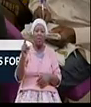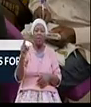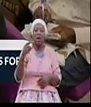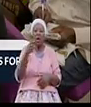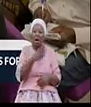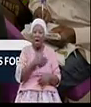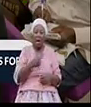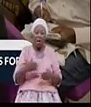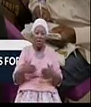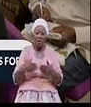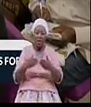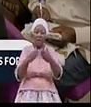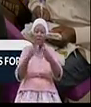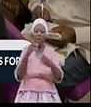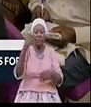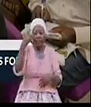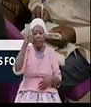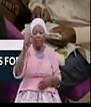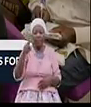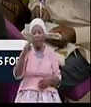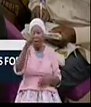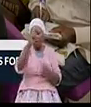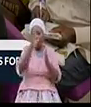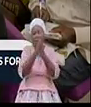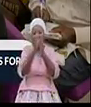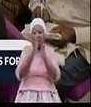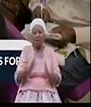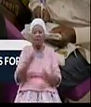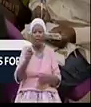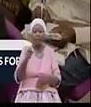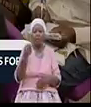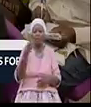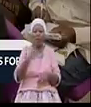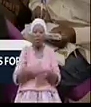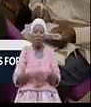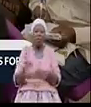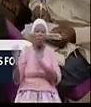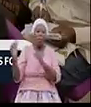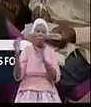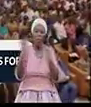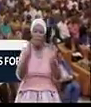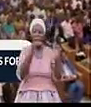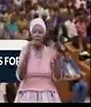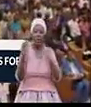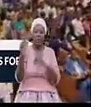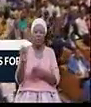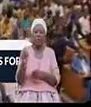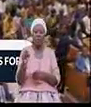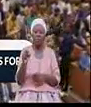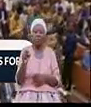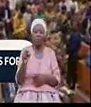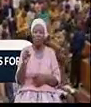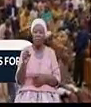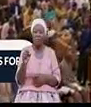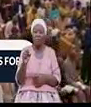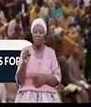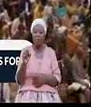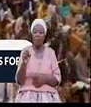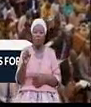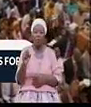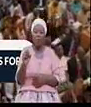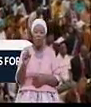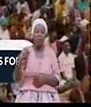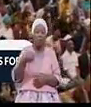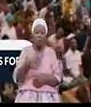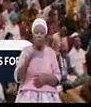directives for believers on battles. We have to have directives from